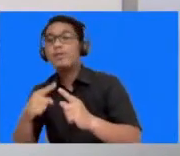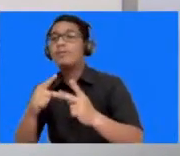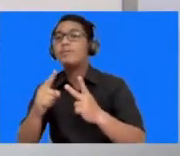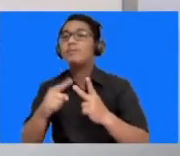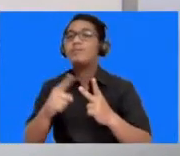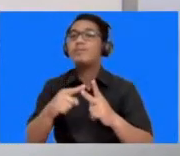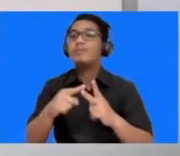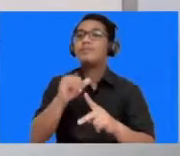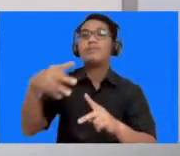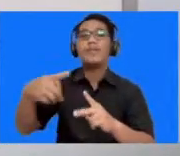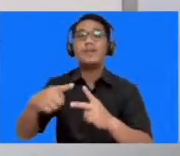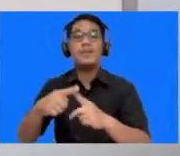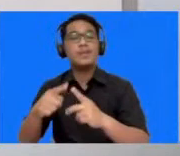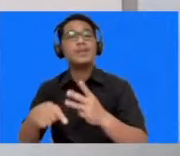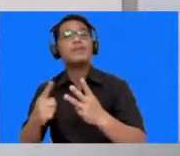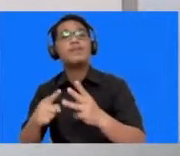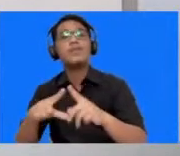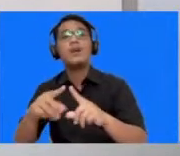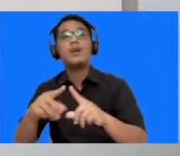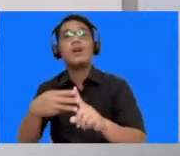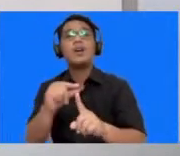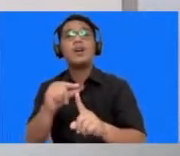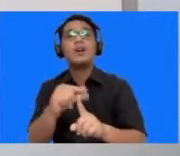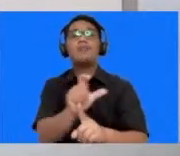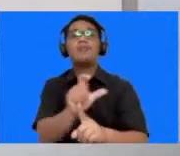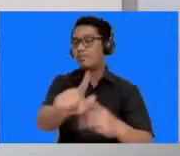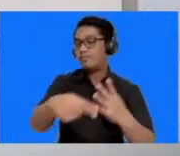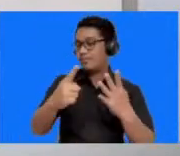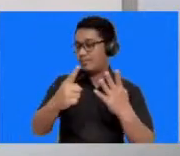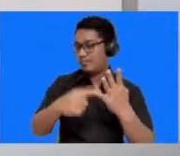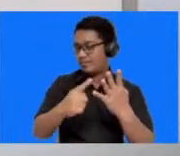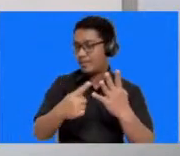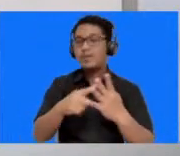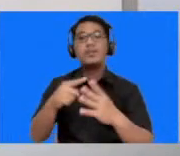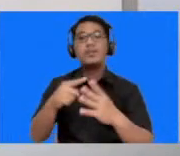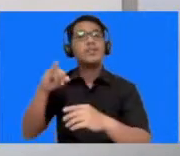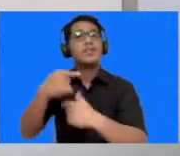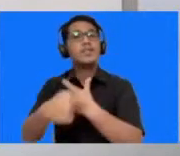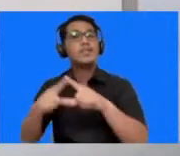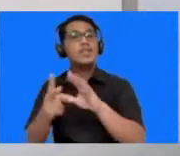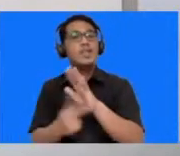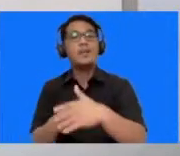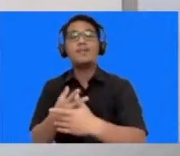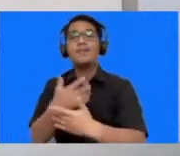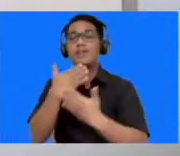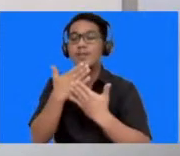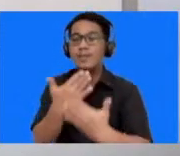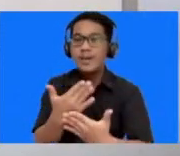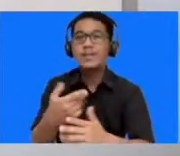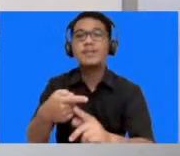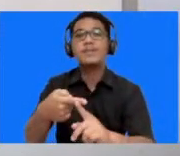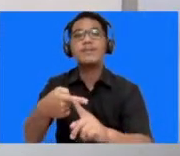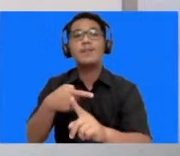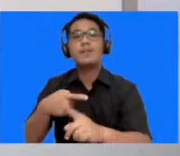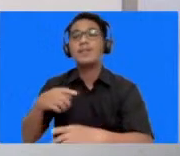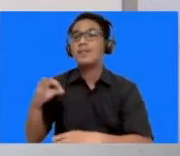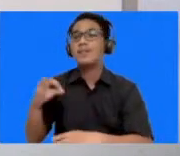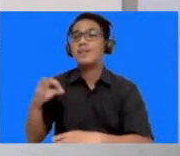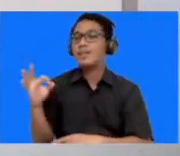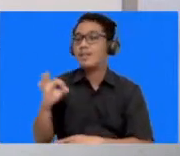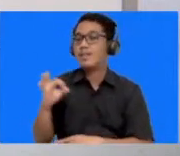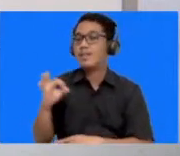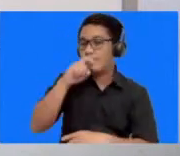Kusmadiana, and also thank you for the representative from Tagana, Mr. Mahfuz Alam, and also Mrs. Nigar